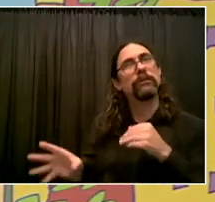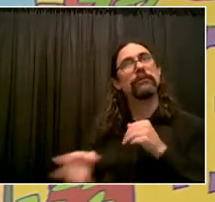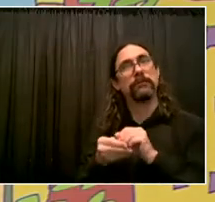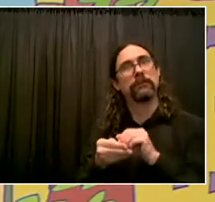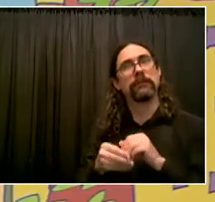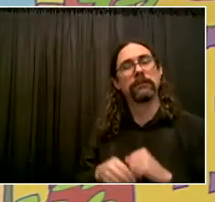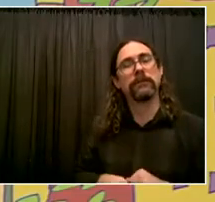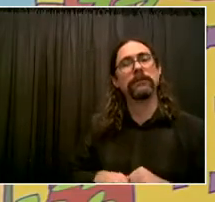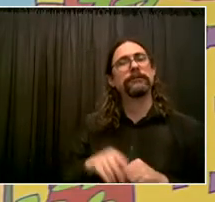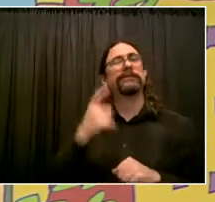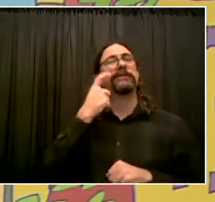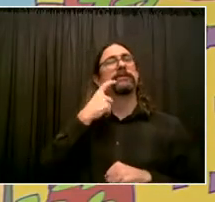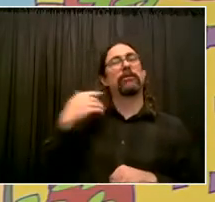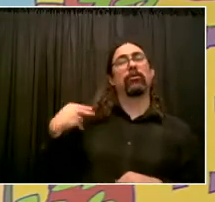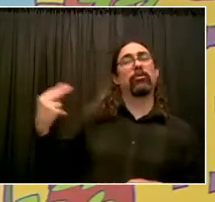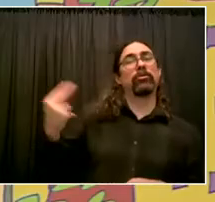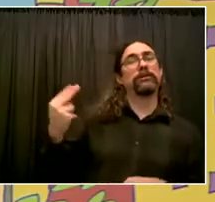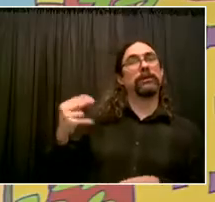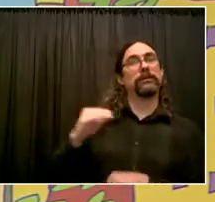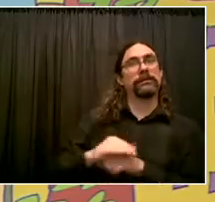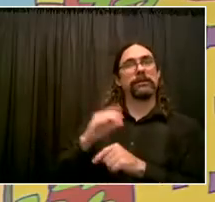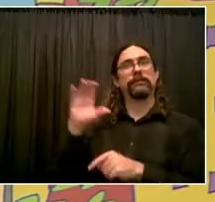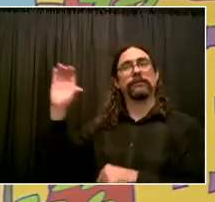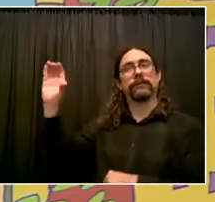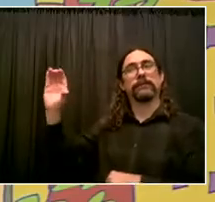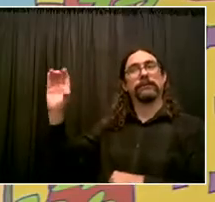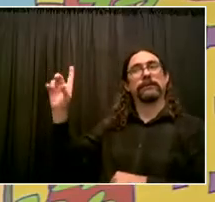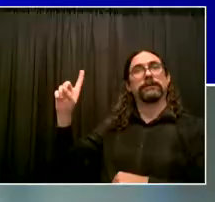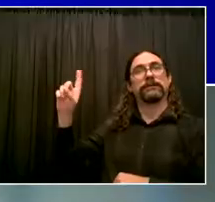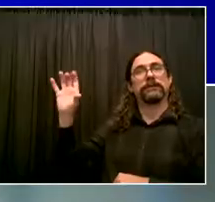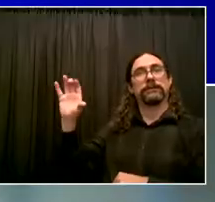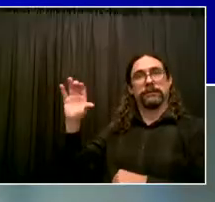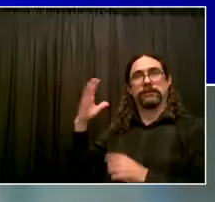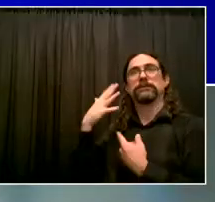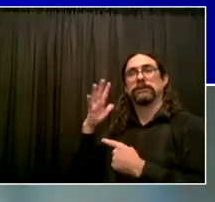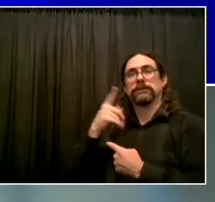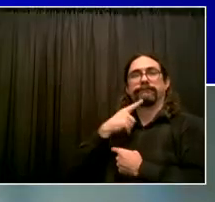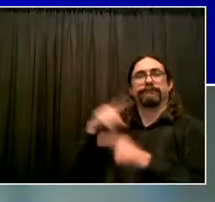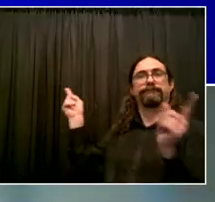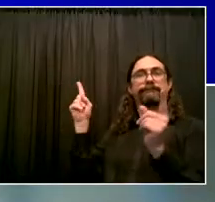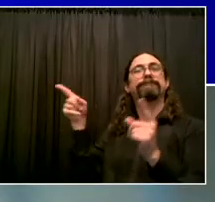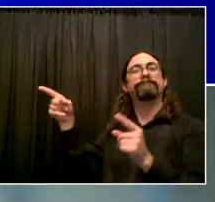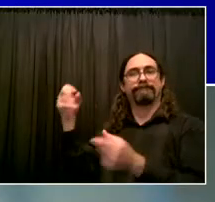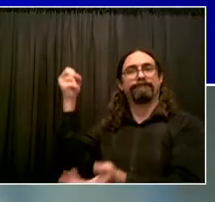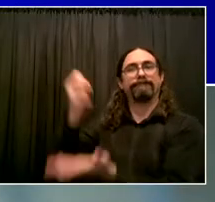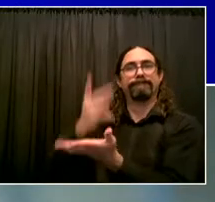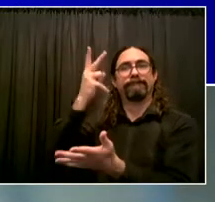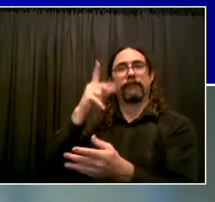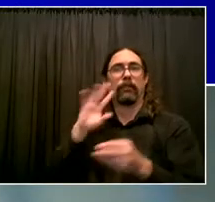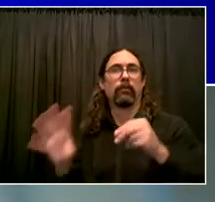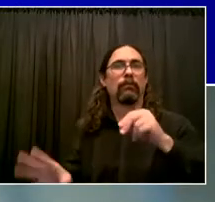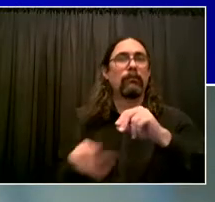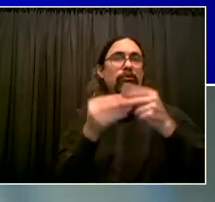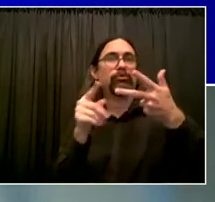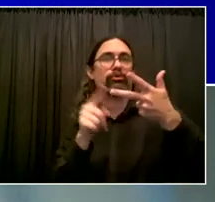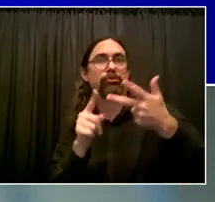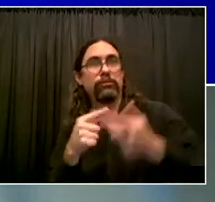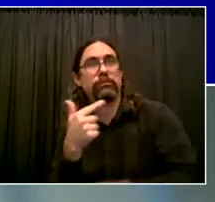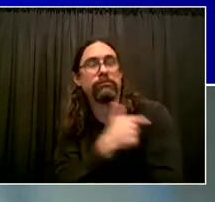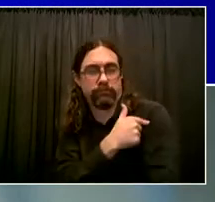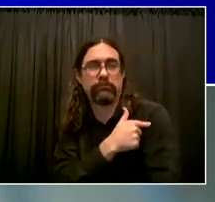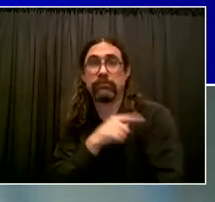was ready and already administering boosters in our city-run sites. So far, since the booster